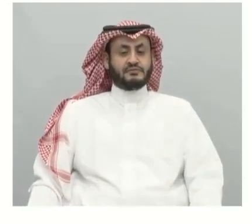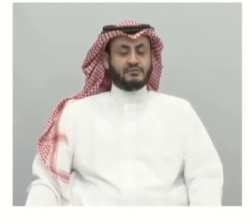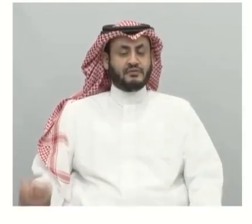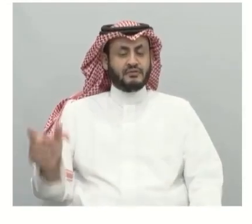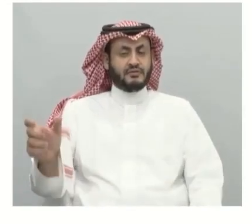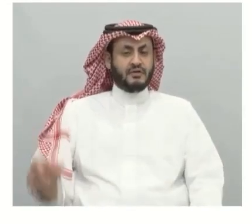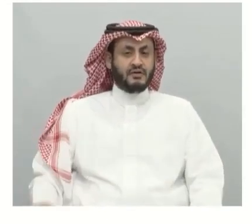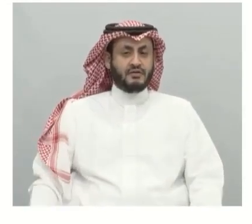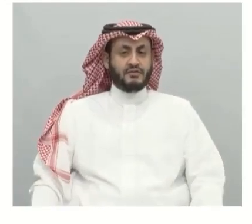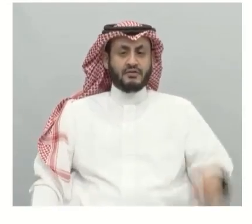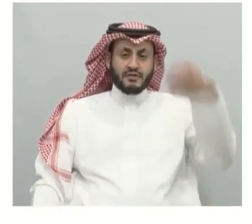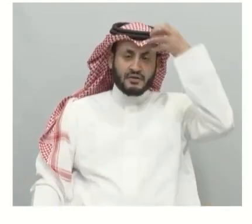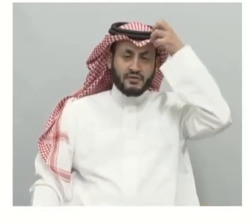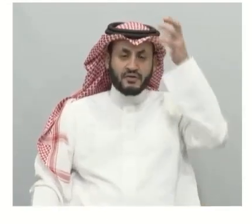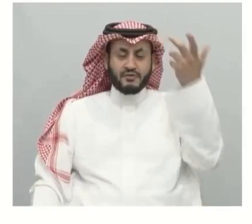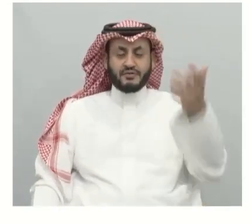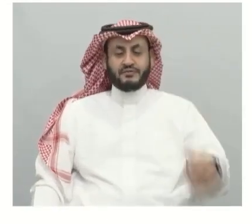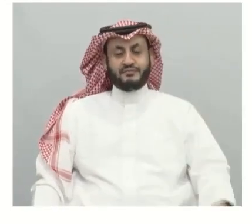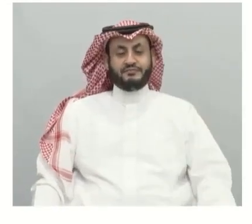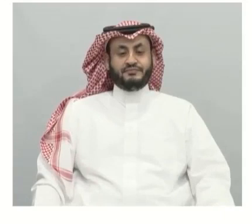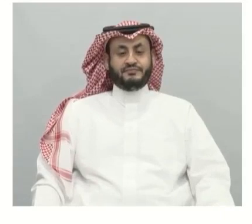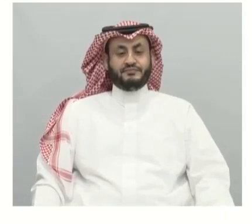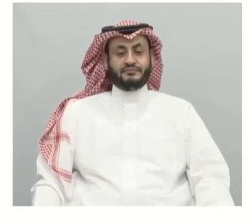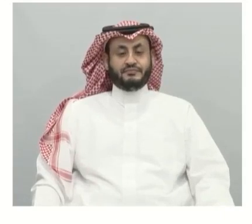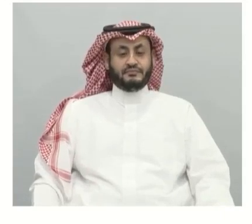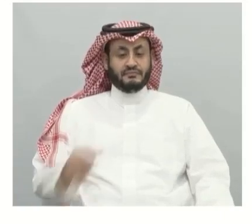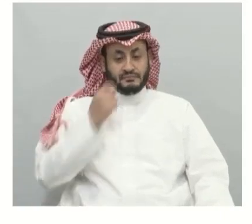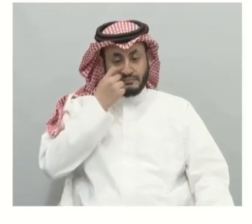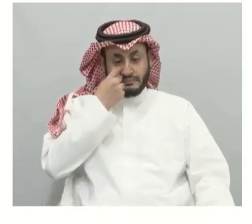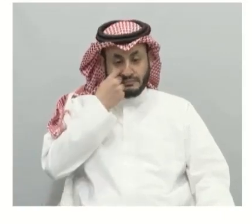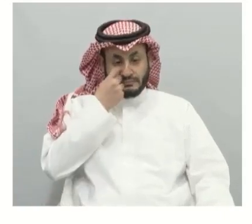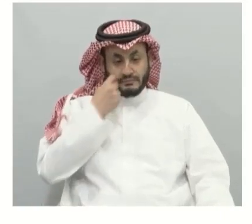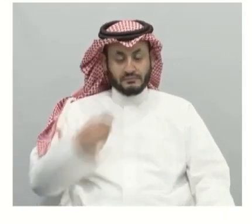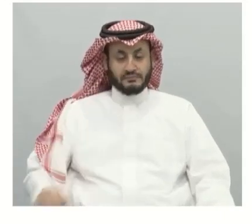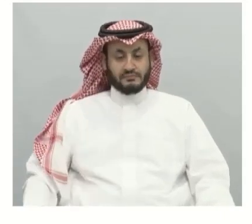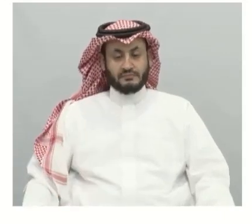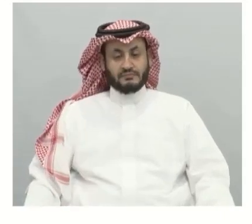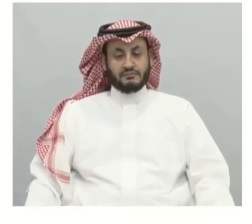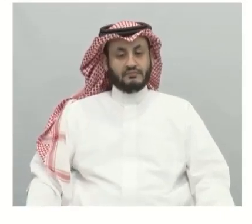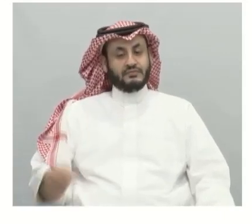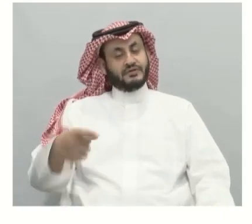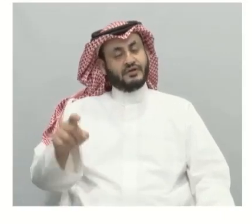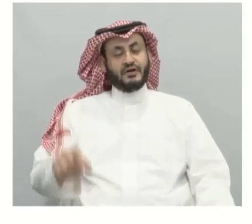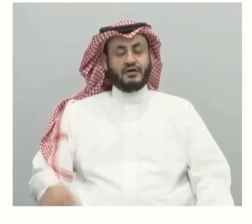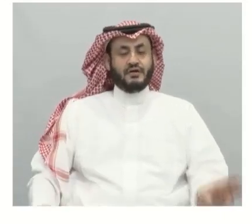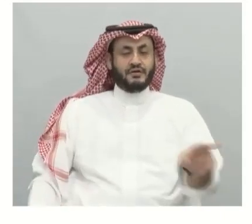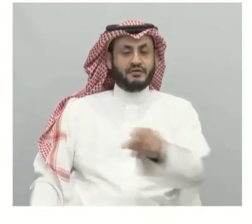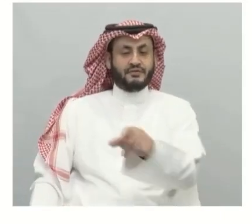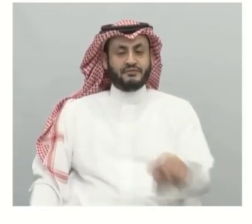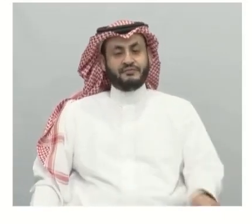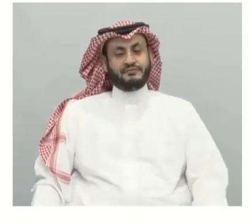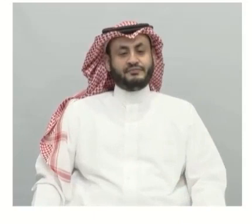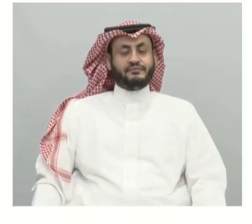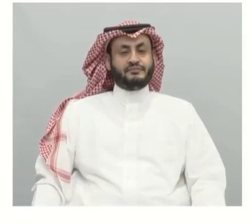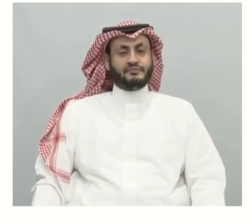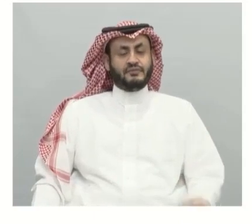what do you think? Start with J, Jordan. Good job, Jordanian, okay?